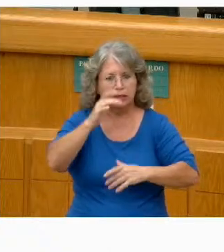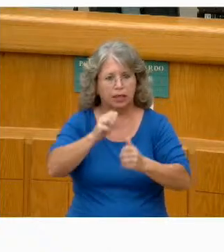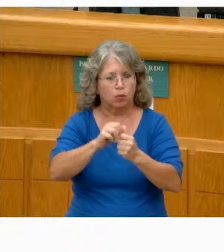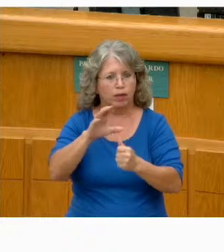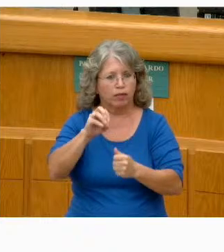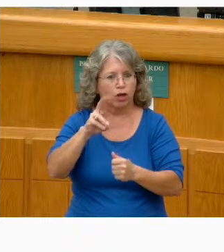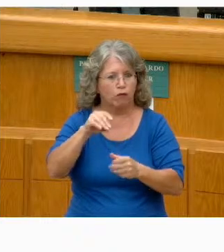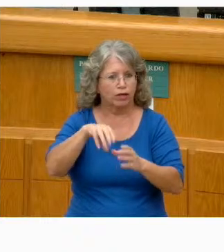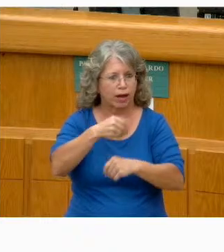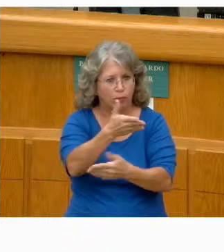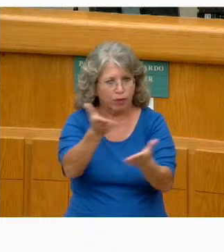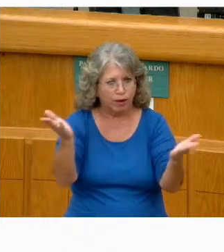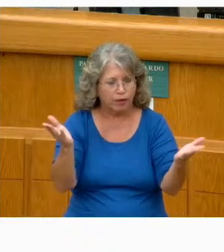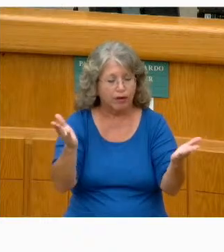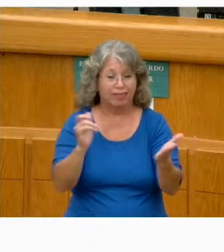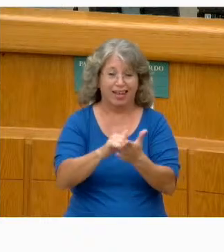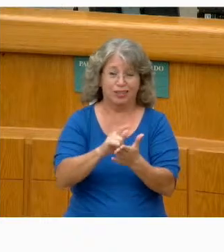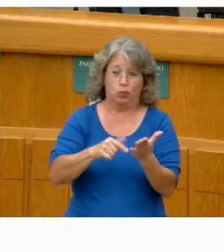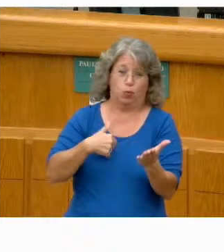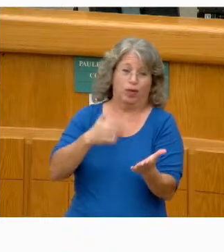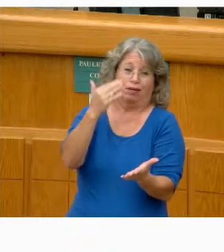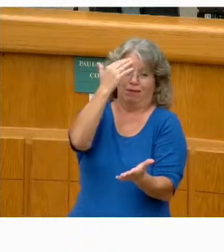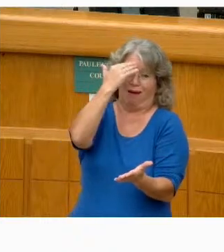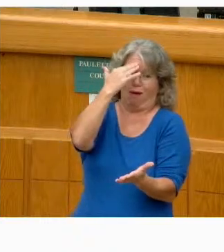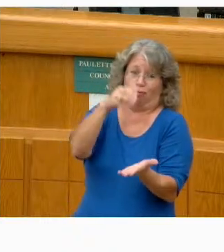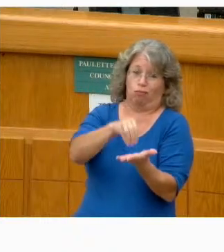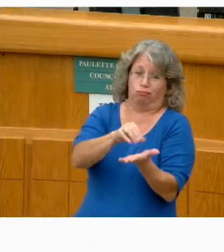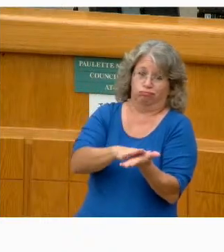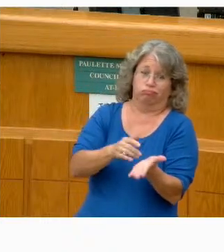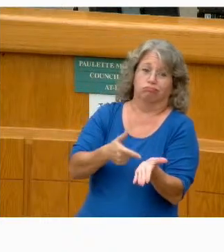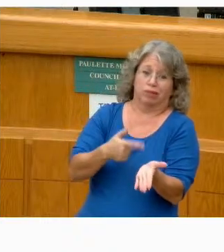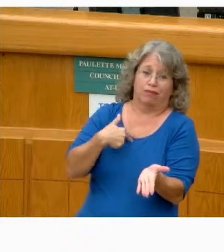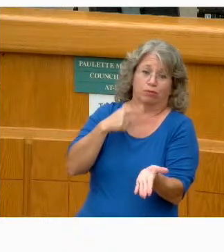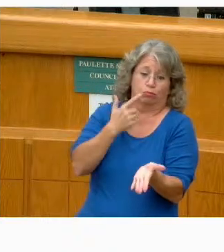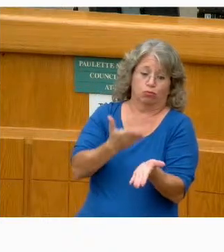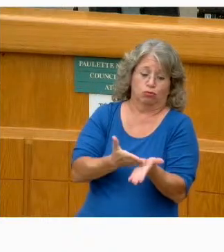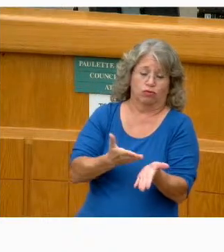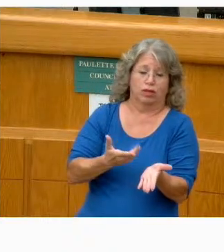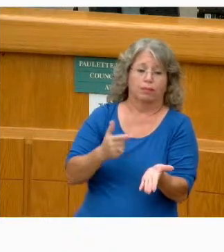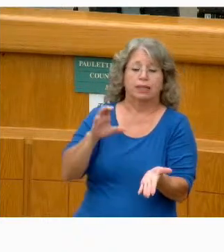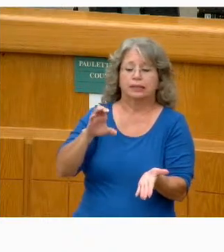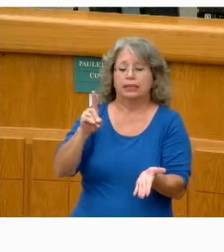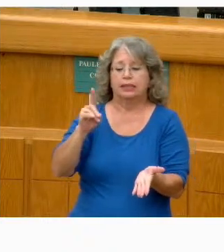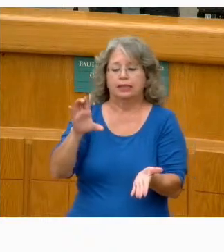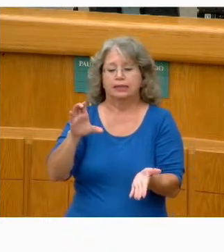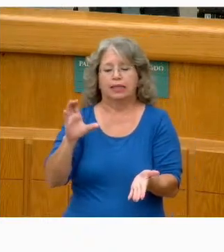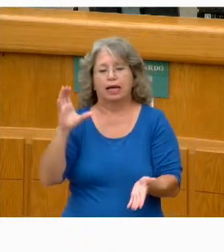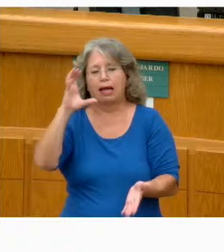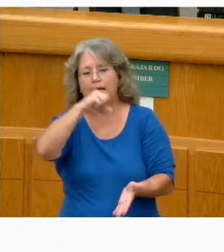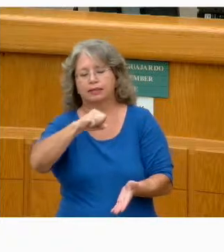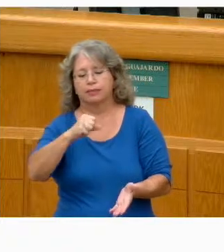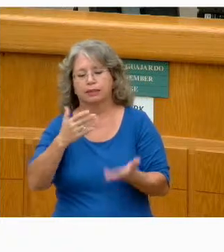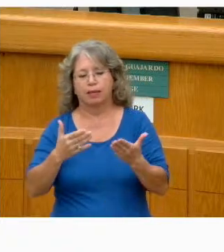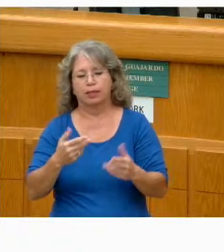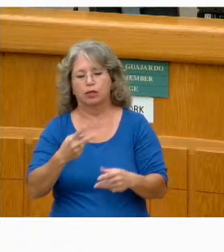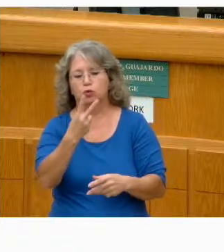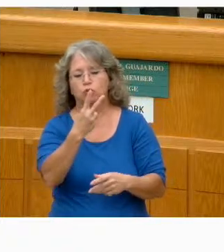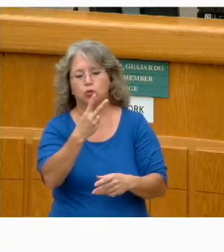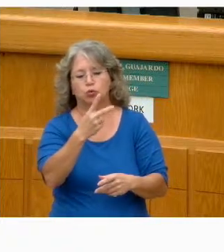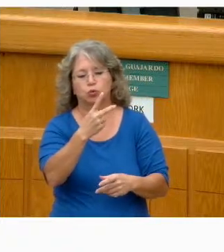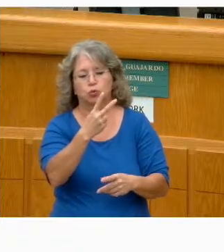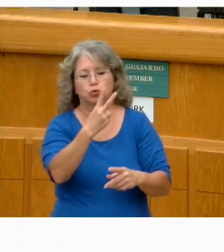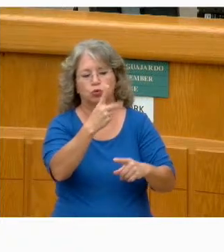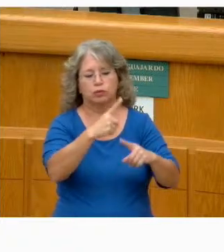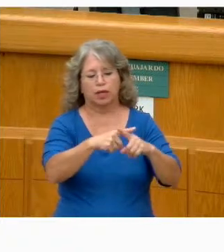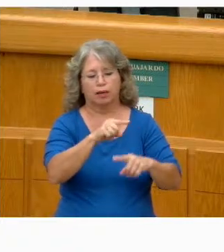recorded. The CDC estimates that there could be 2 to 20 times more active cases